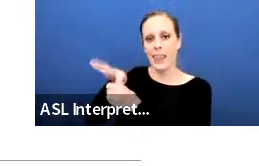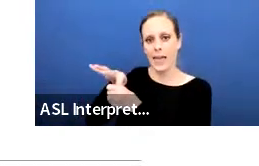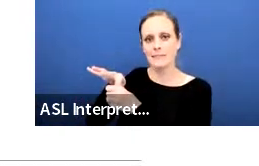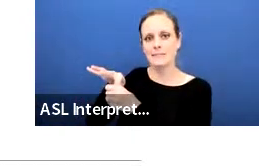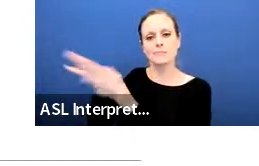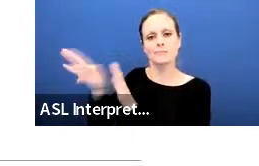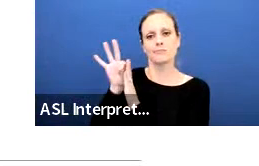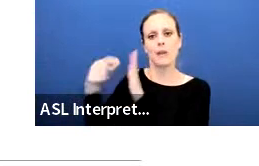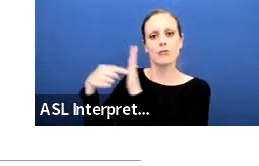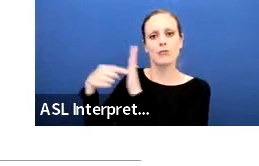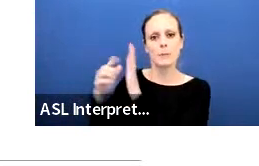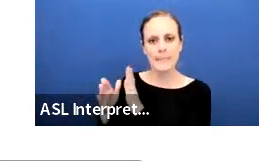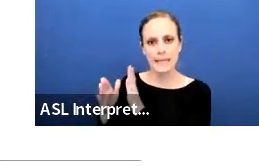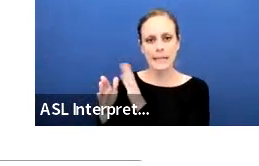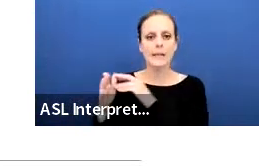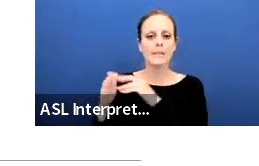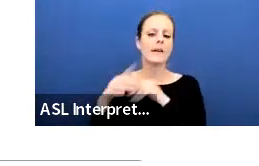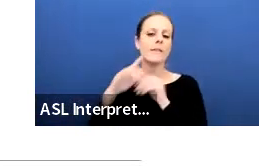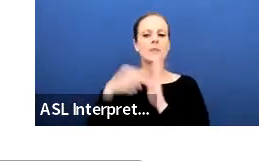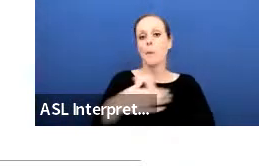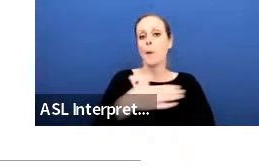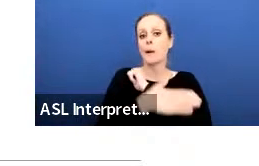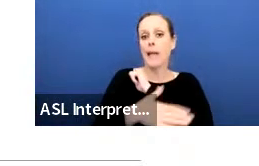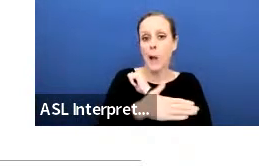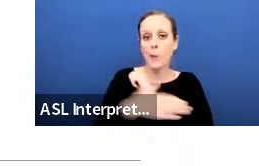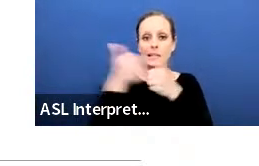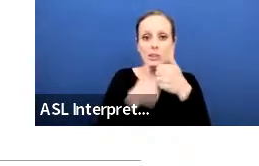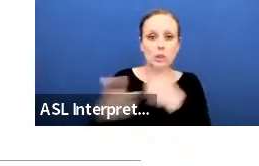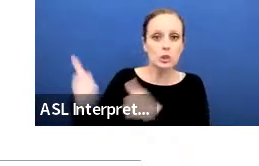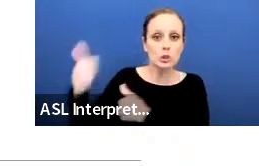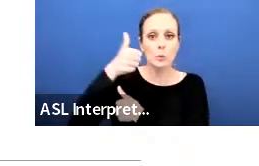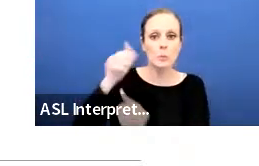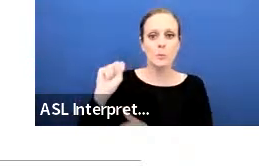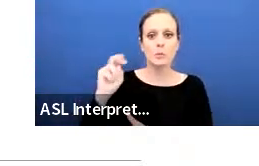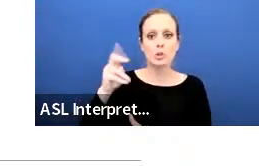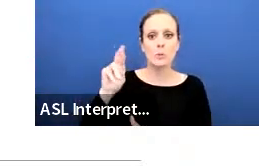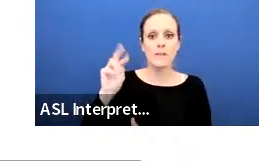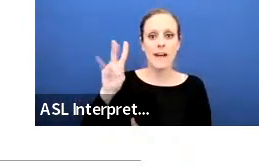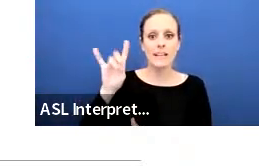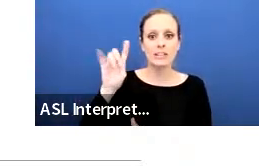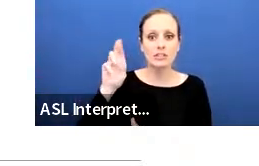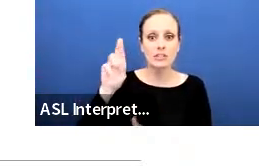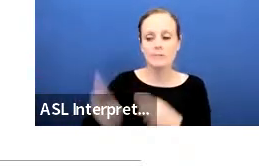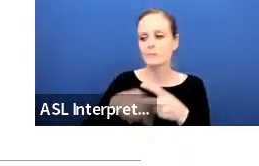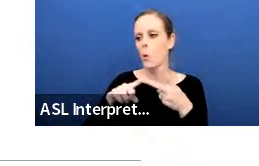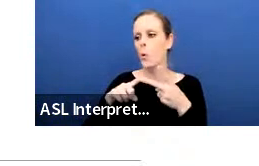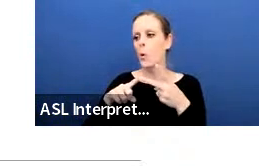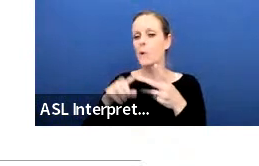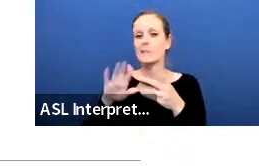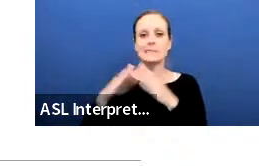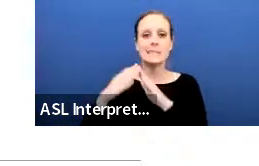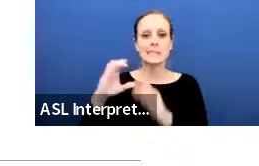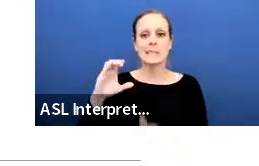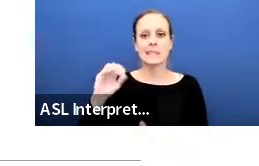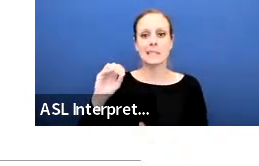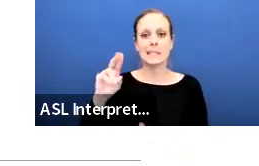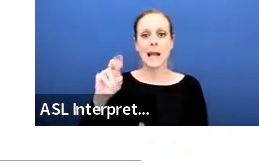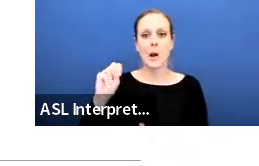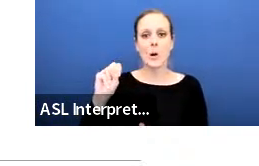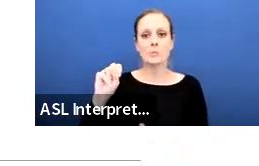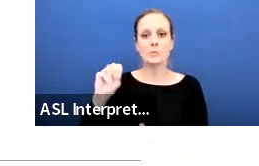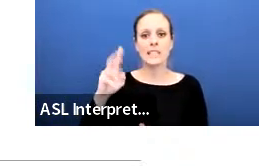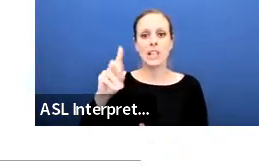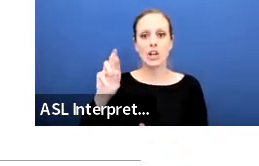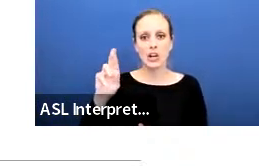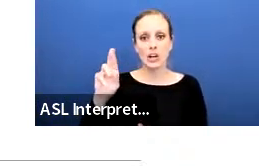the case of the county, it's a county supervisor. In the case of a city, it might be the city council or mayor. And